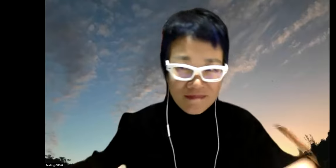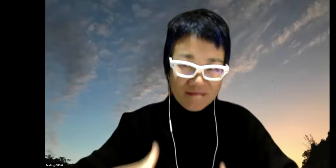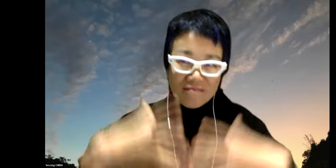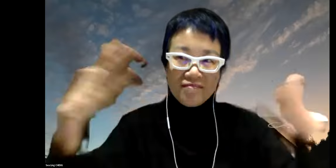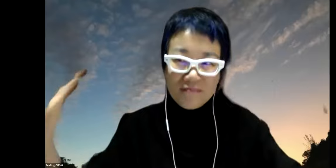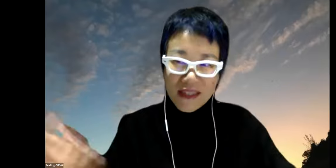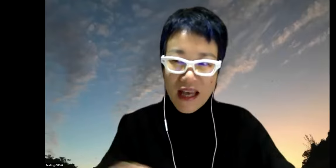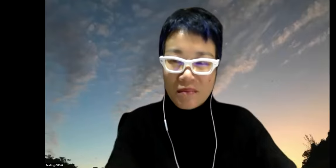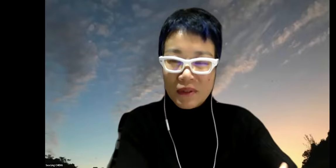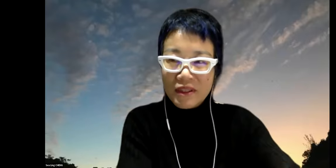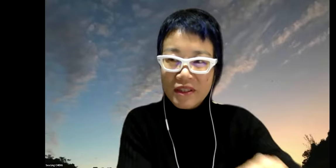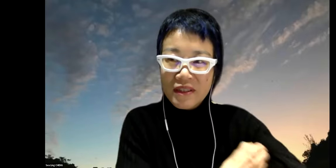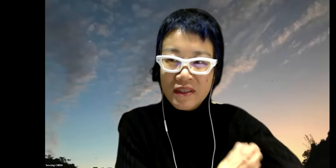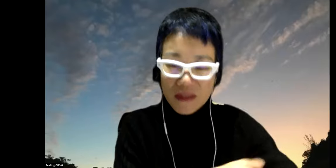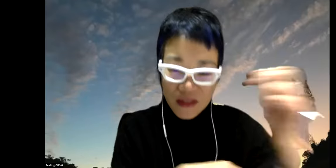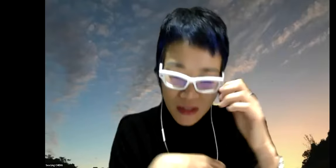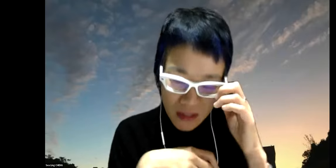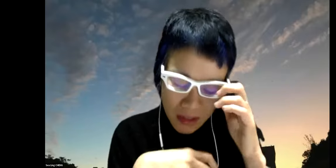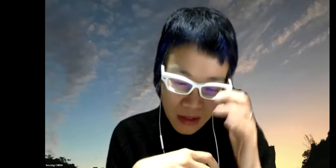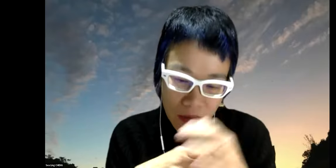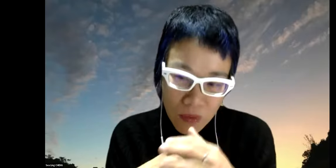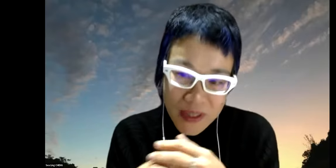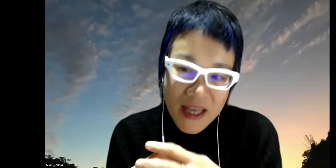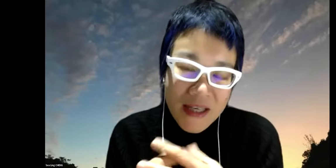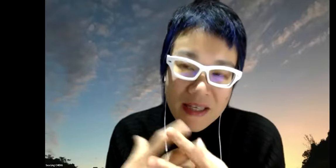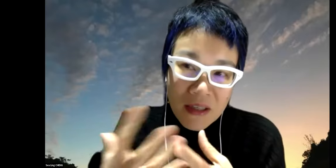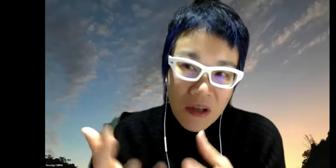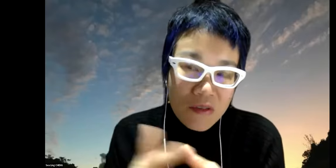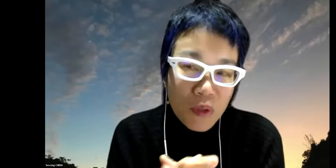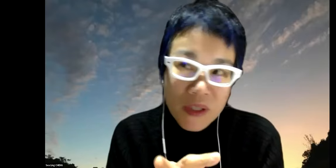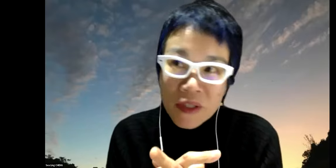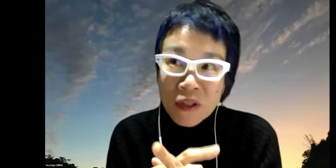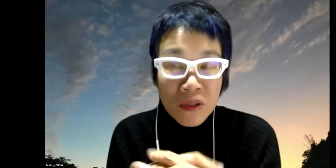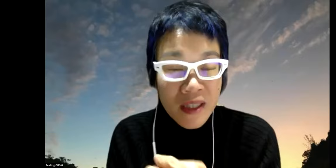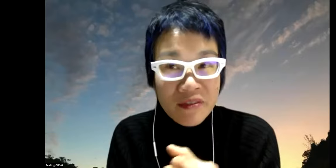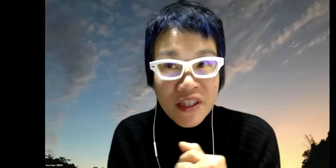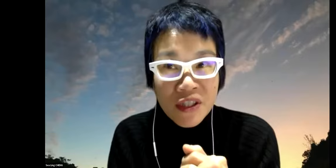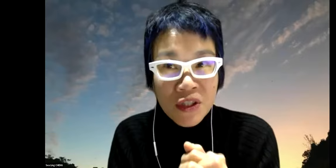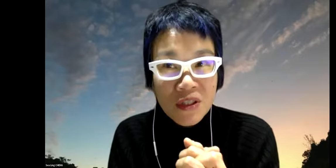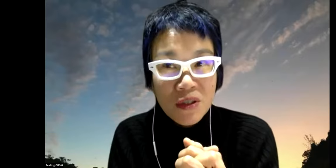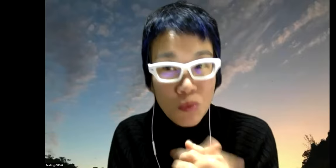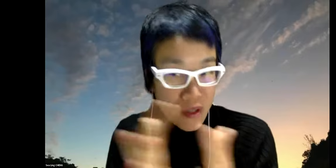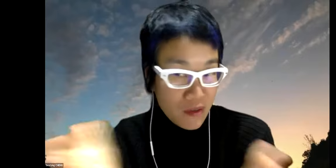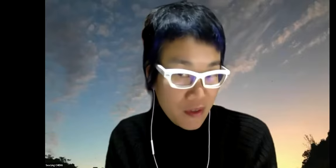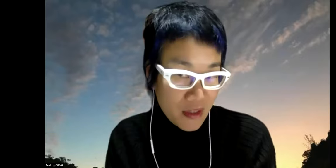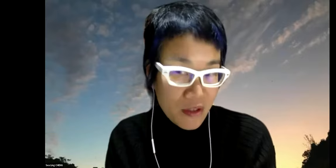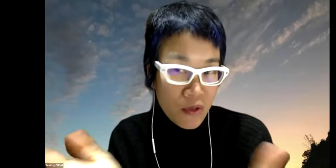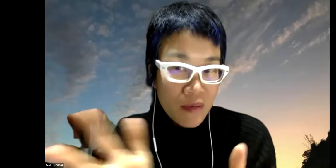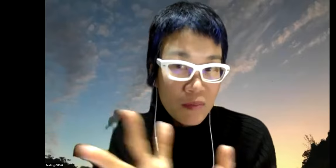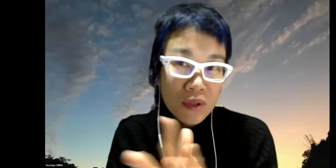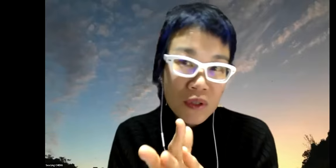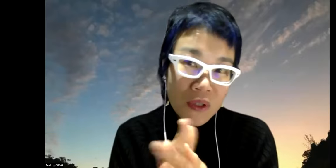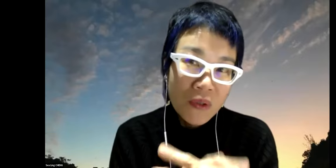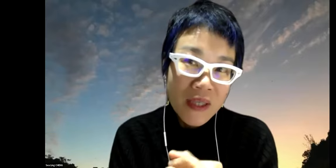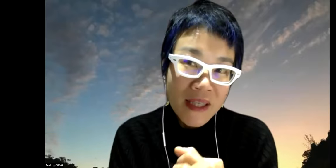when the abolitionist was gaining a lot of political leverage with the